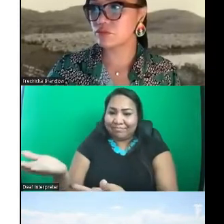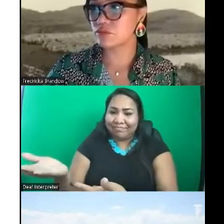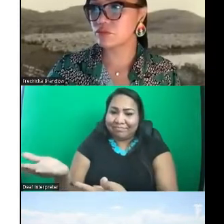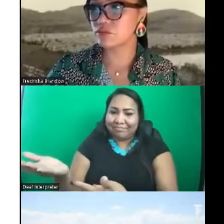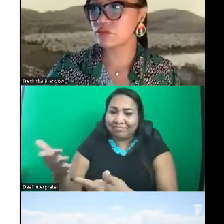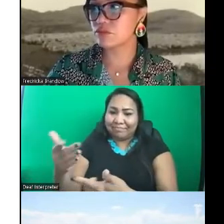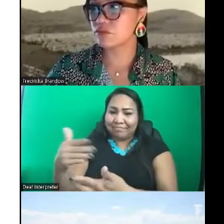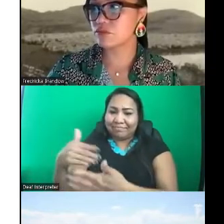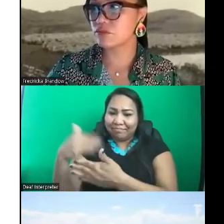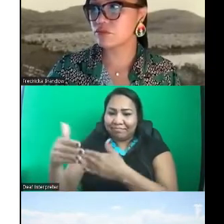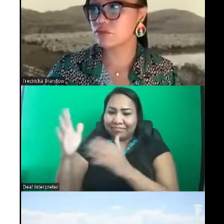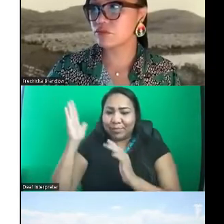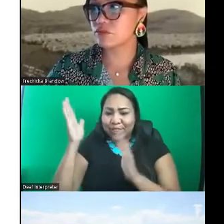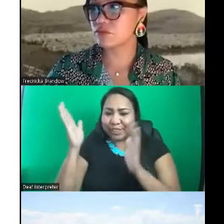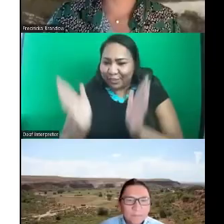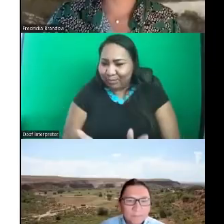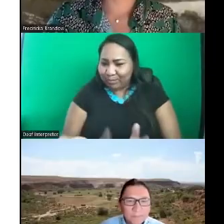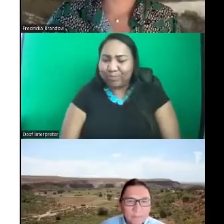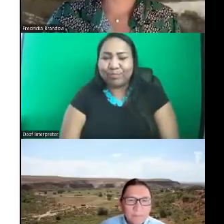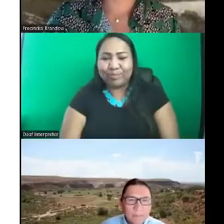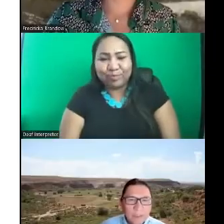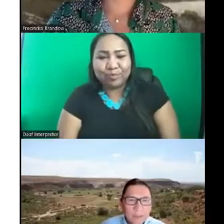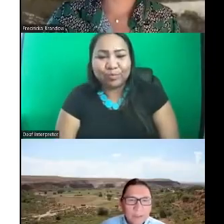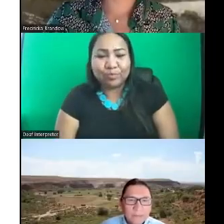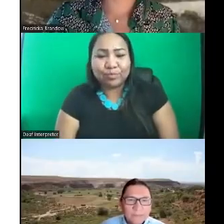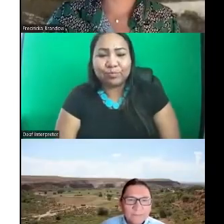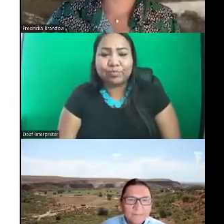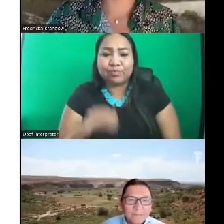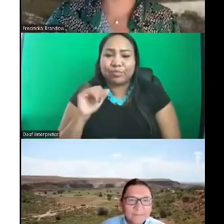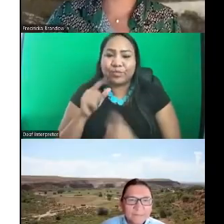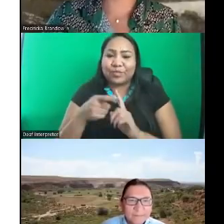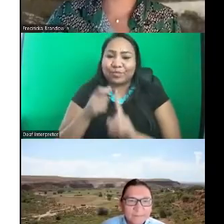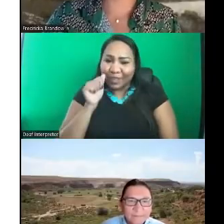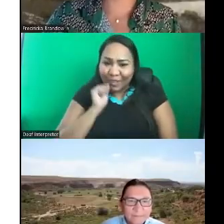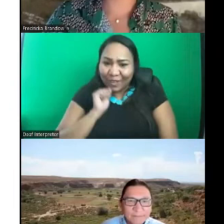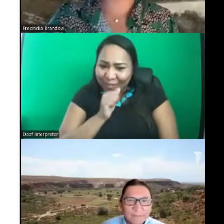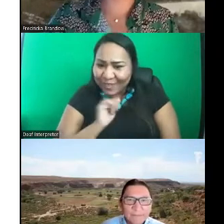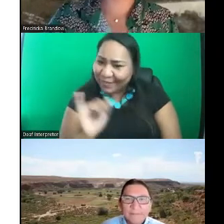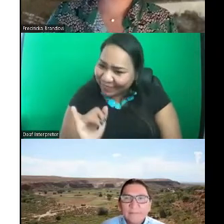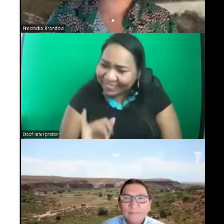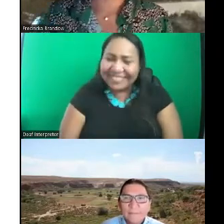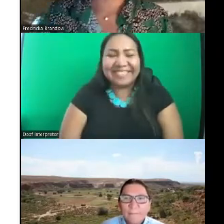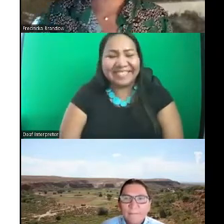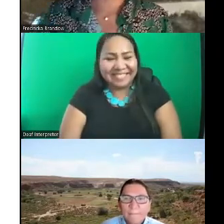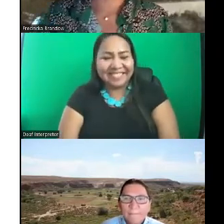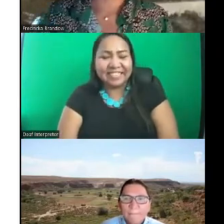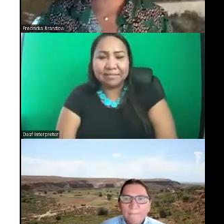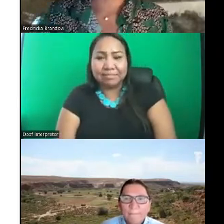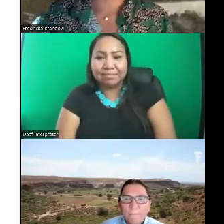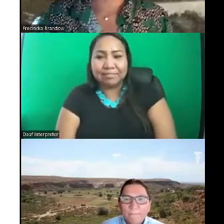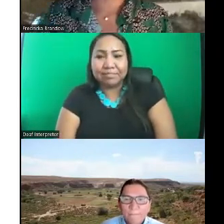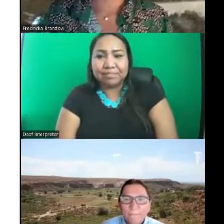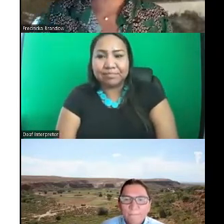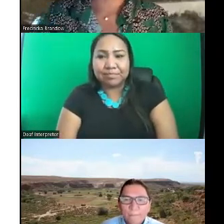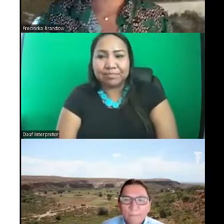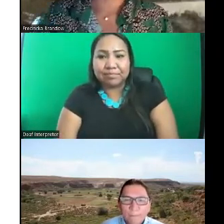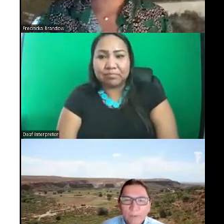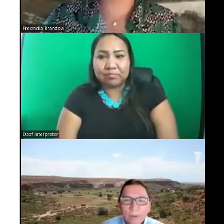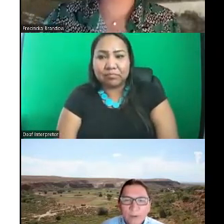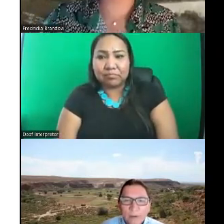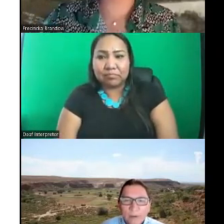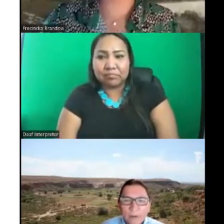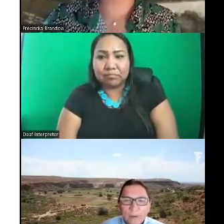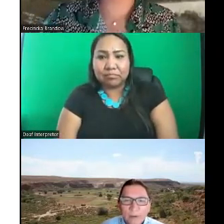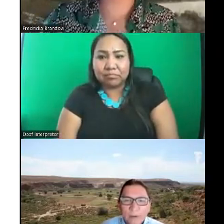is also from Arizona. Thank you, Daryl. Great job. Just a note to all attendees,